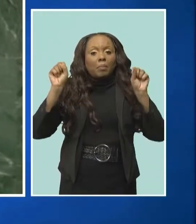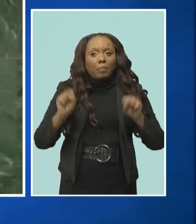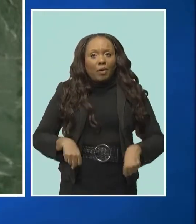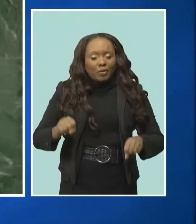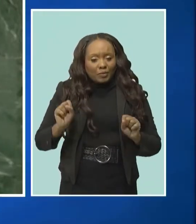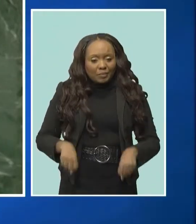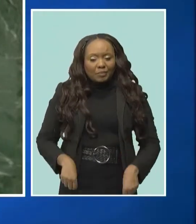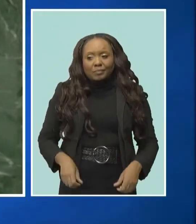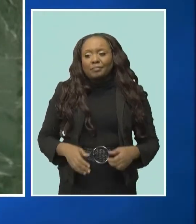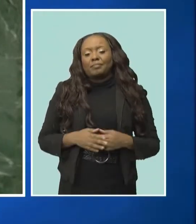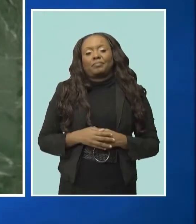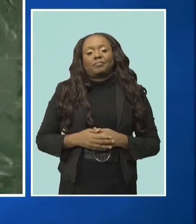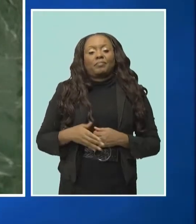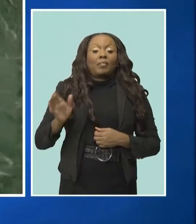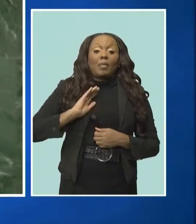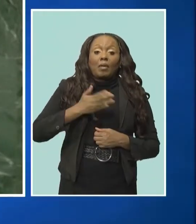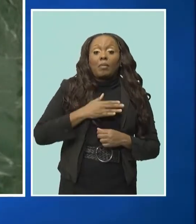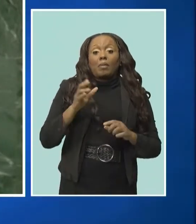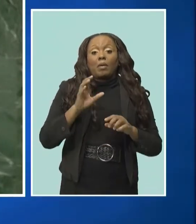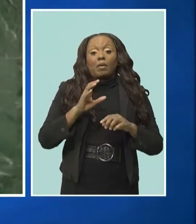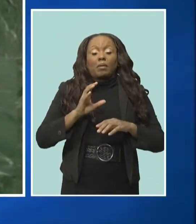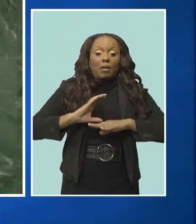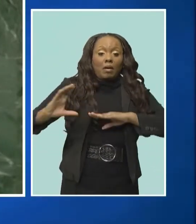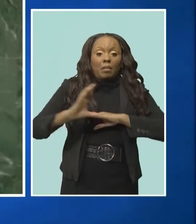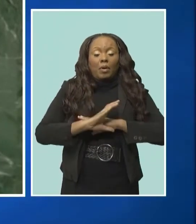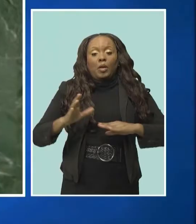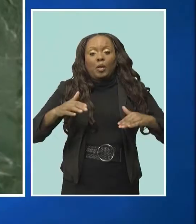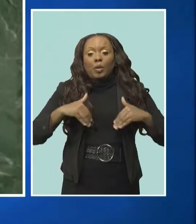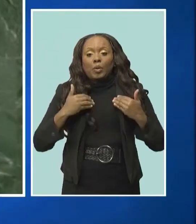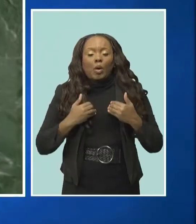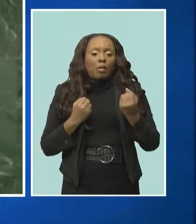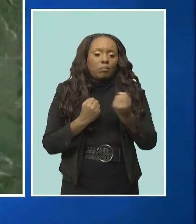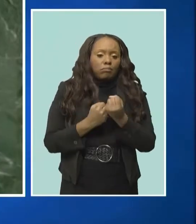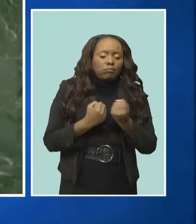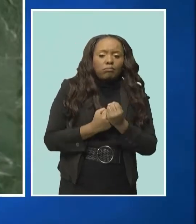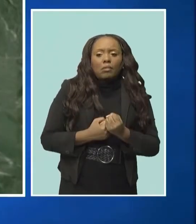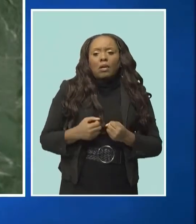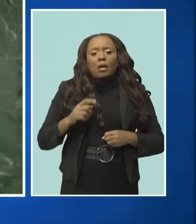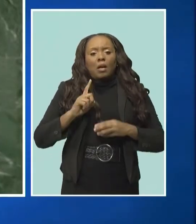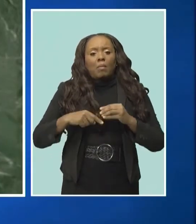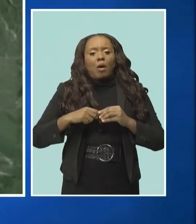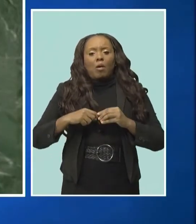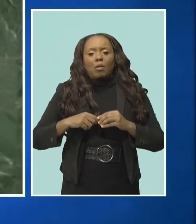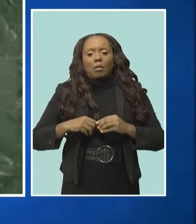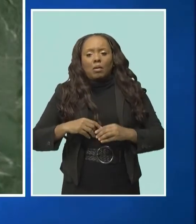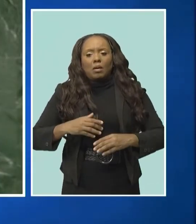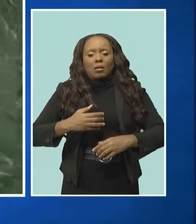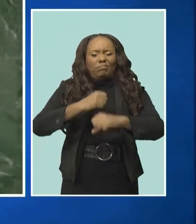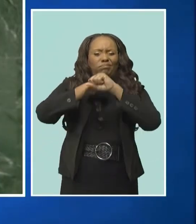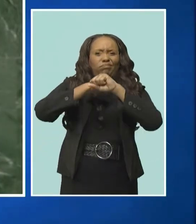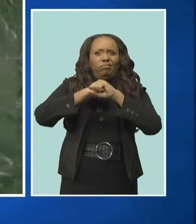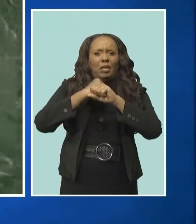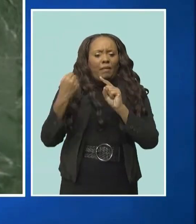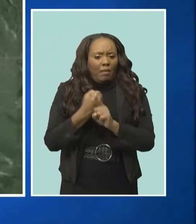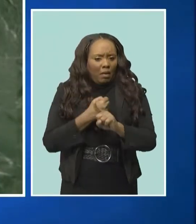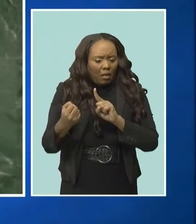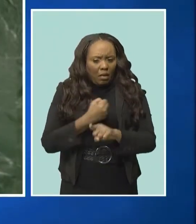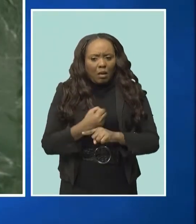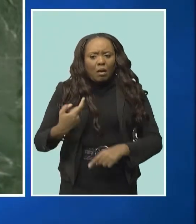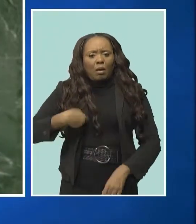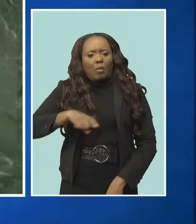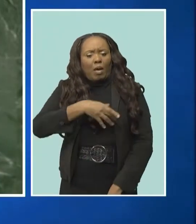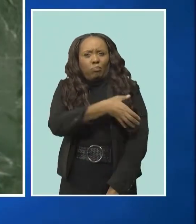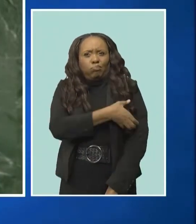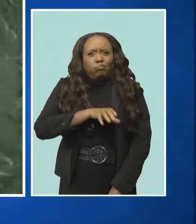our Caribbean Youth Advocacy and Action Agenda on Violence Prevention, we have actively engaged and empowered our